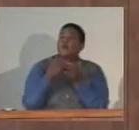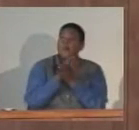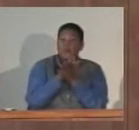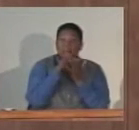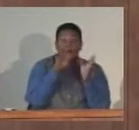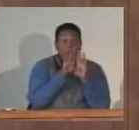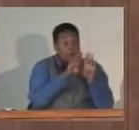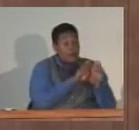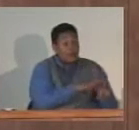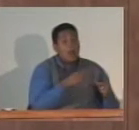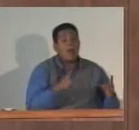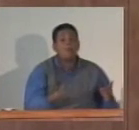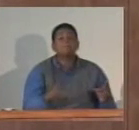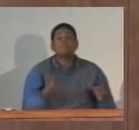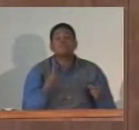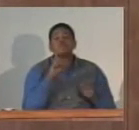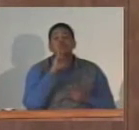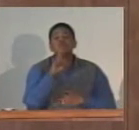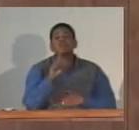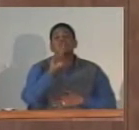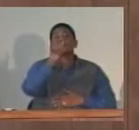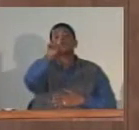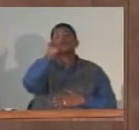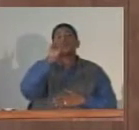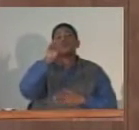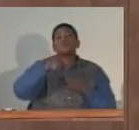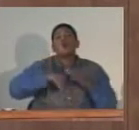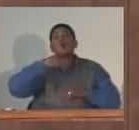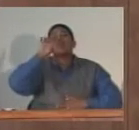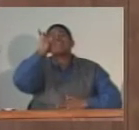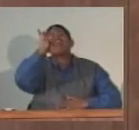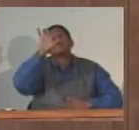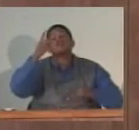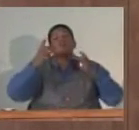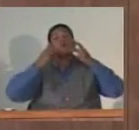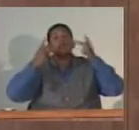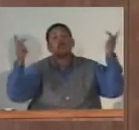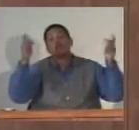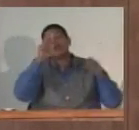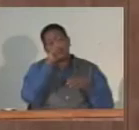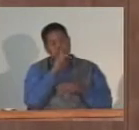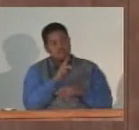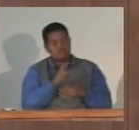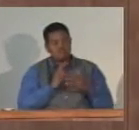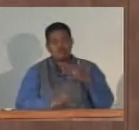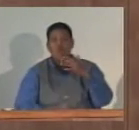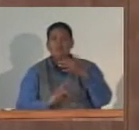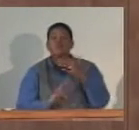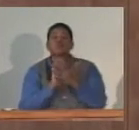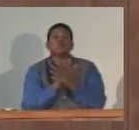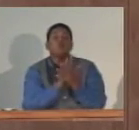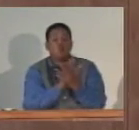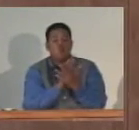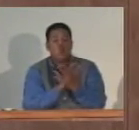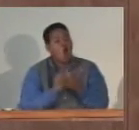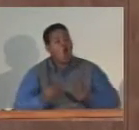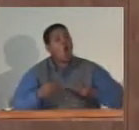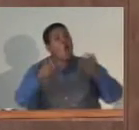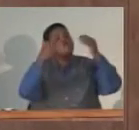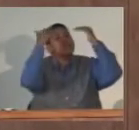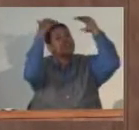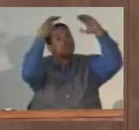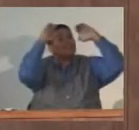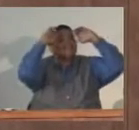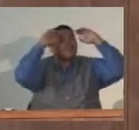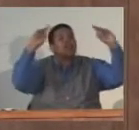than 200 of the 800 public primary schools offering that level of